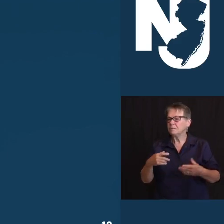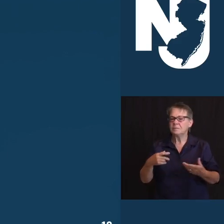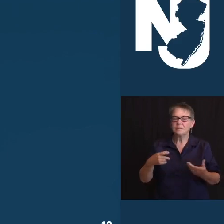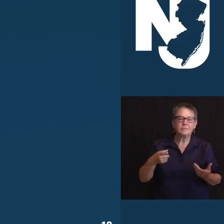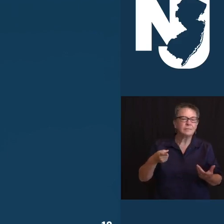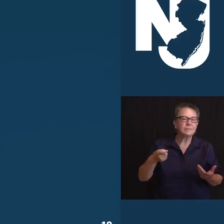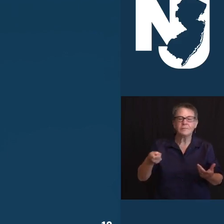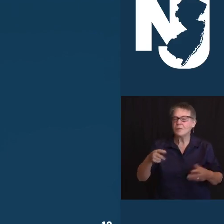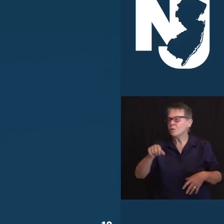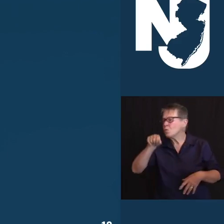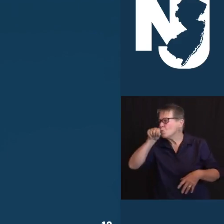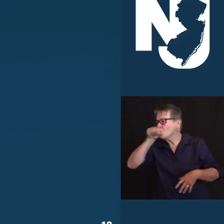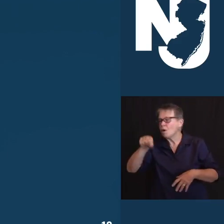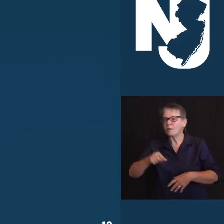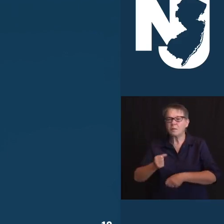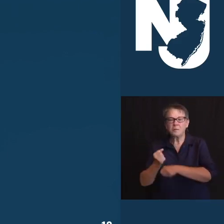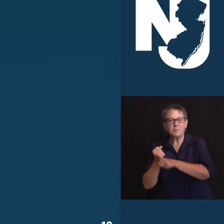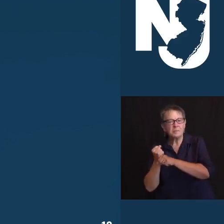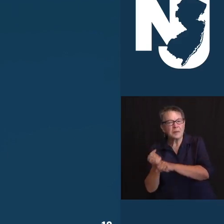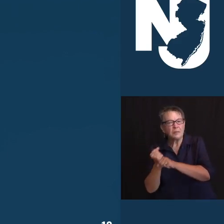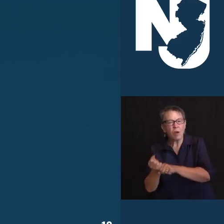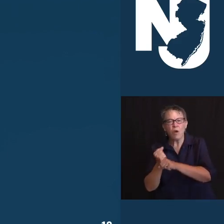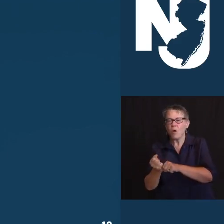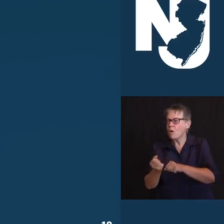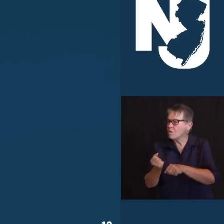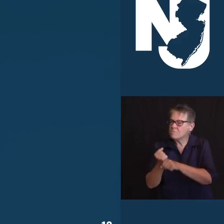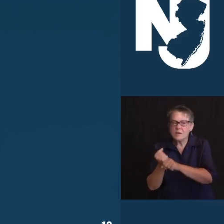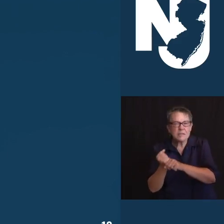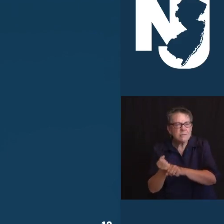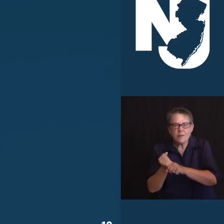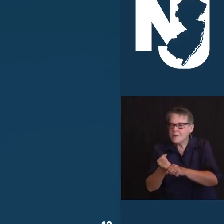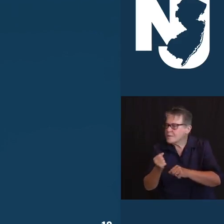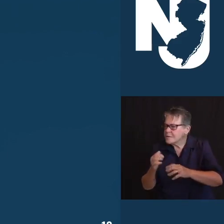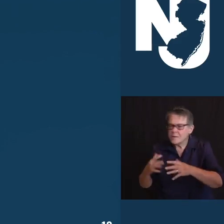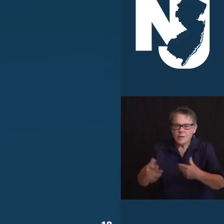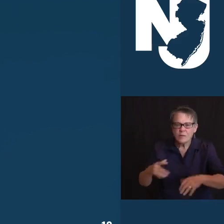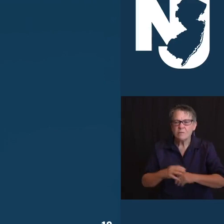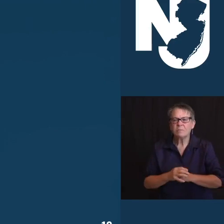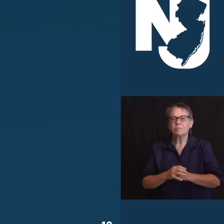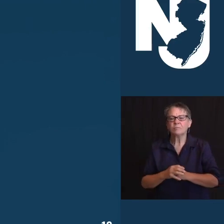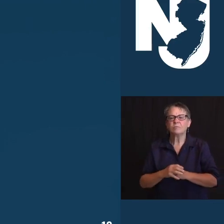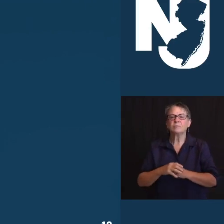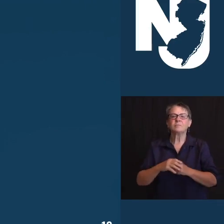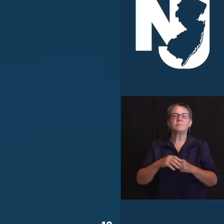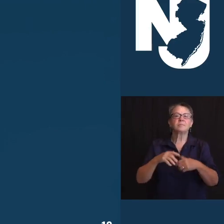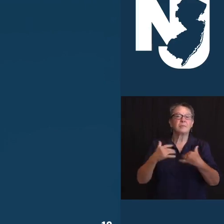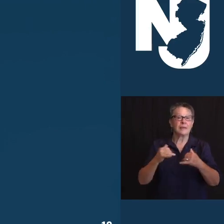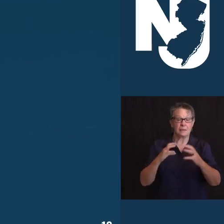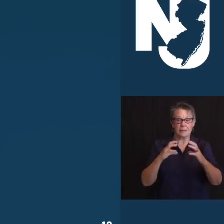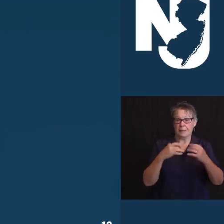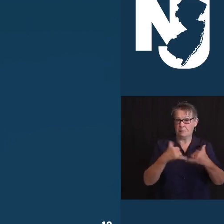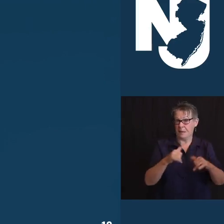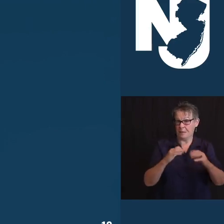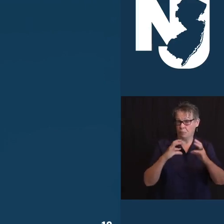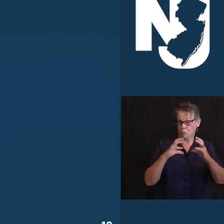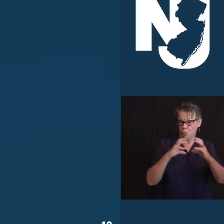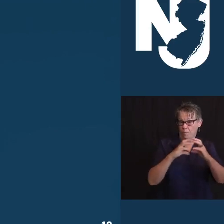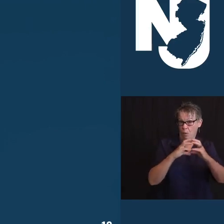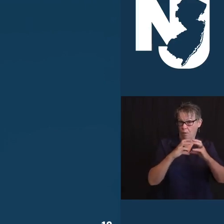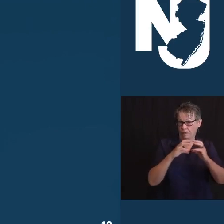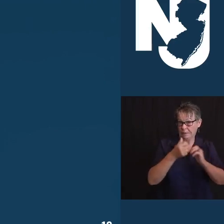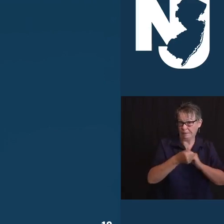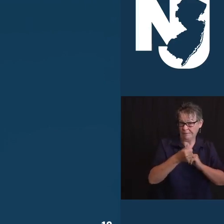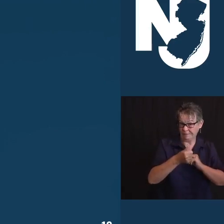played competitive softball himself, but his true love was teaching the game of baseball, and he, by the way, himself was scouted by the Phillies